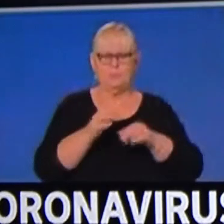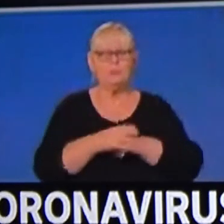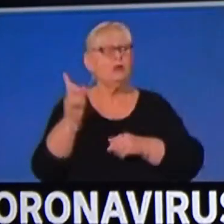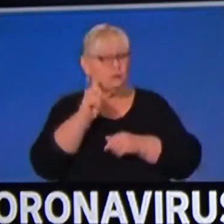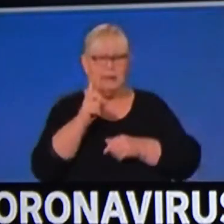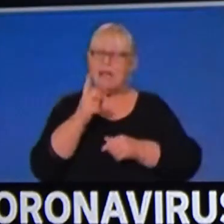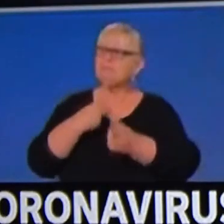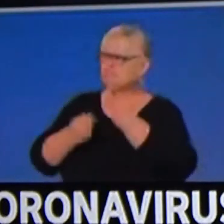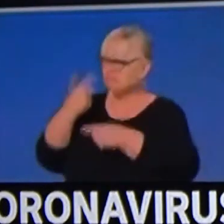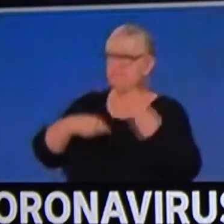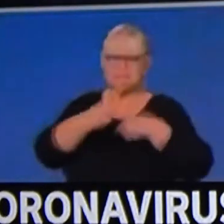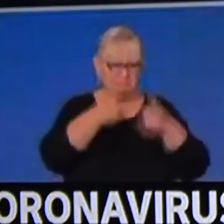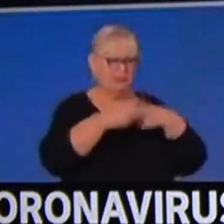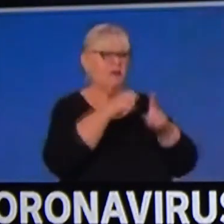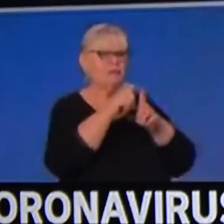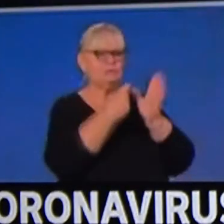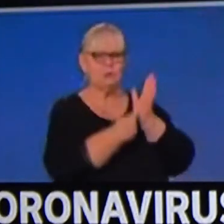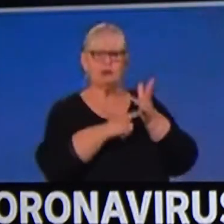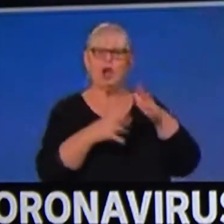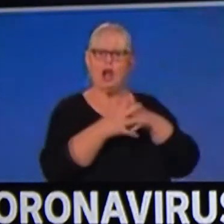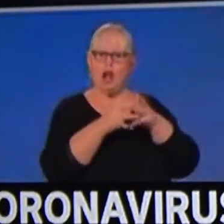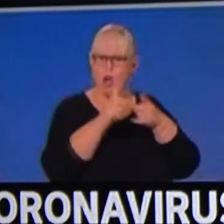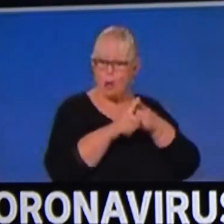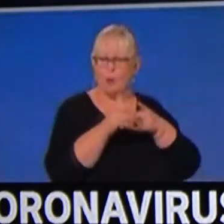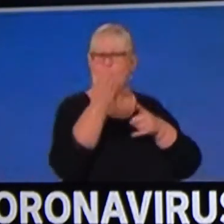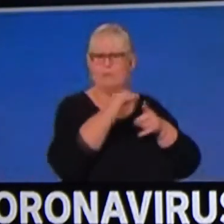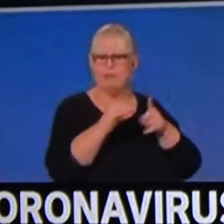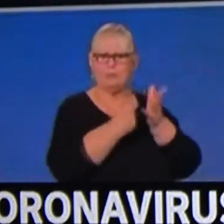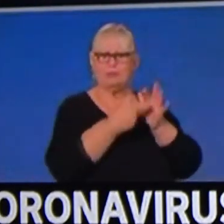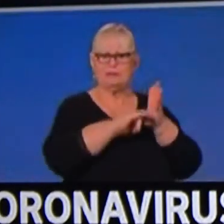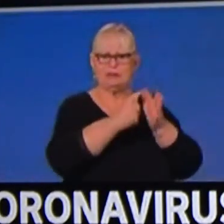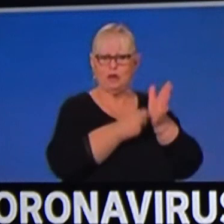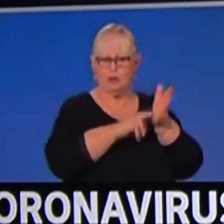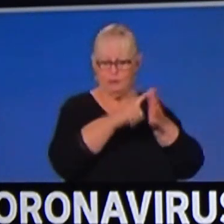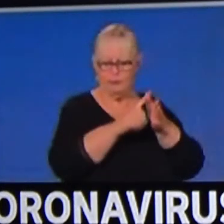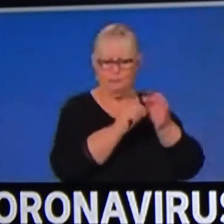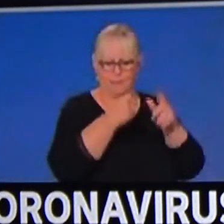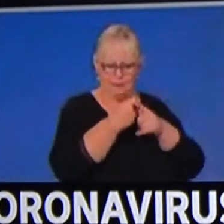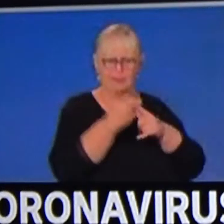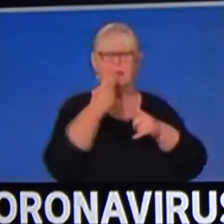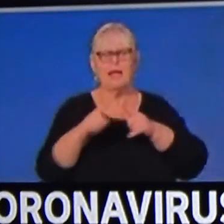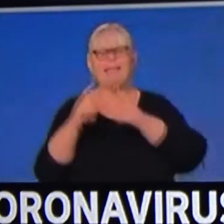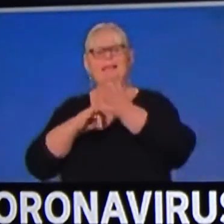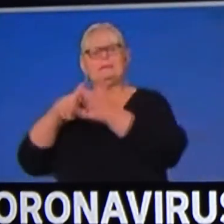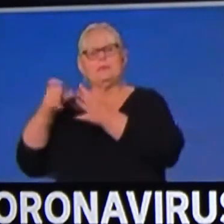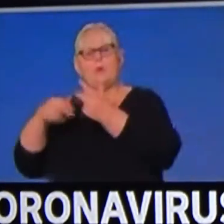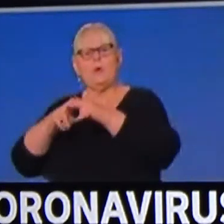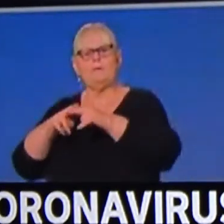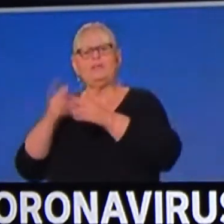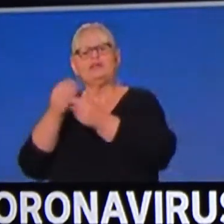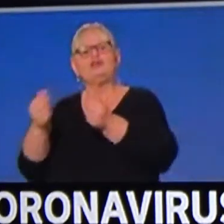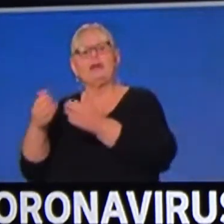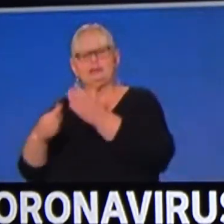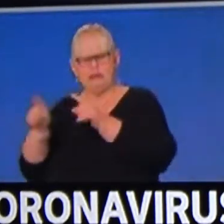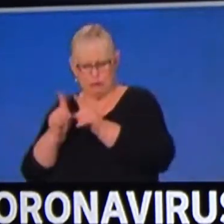extensive briefings from Dr Lowe, the Governor of the Reserve Bank, and Dr Kennedy, the Secretary of Treasury. At